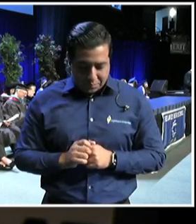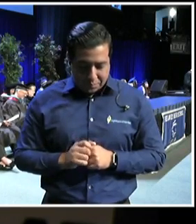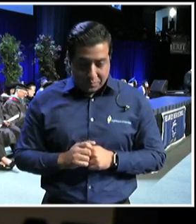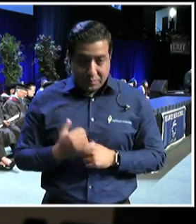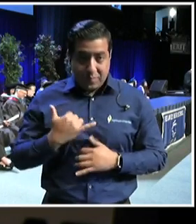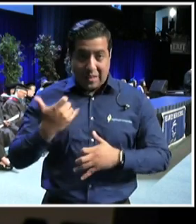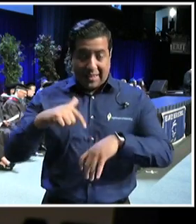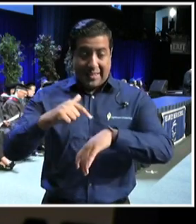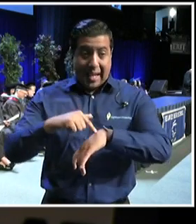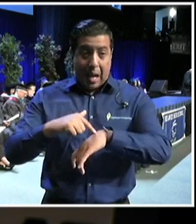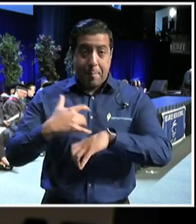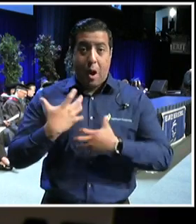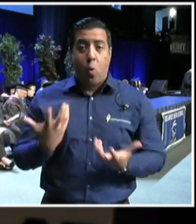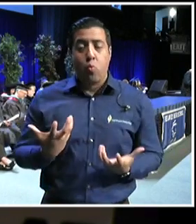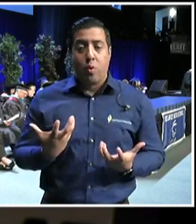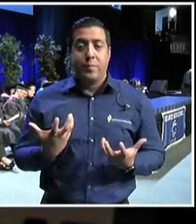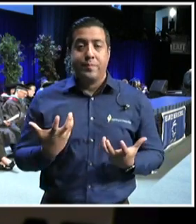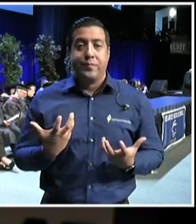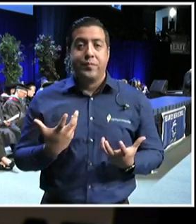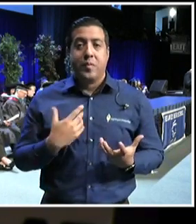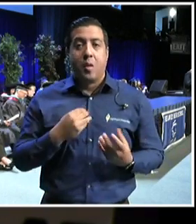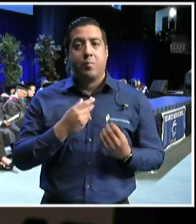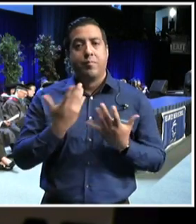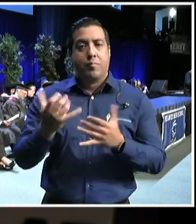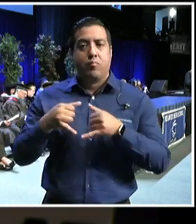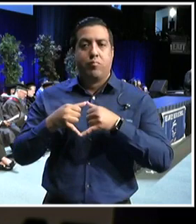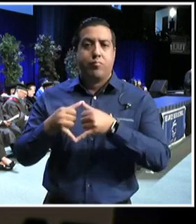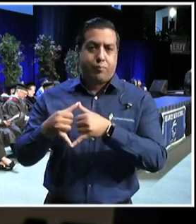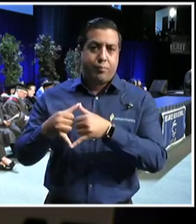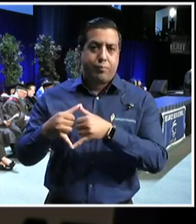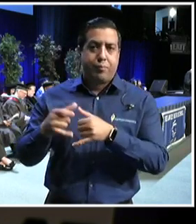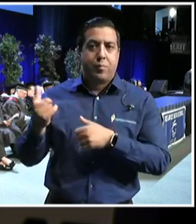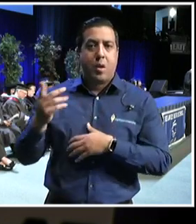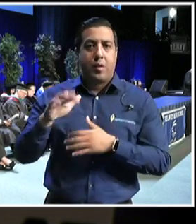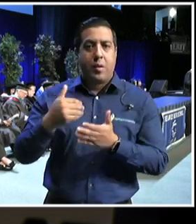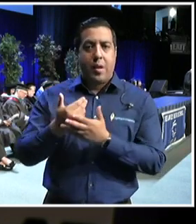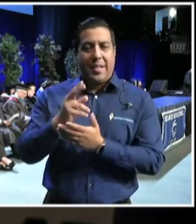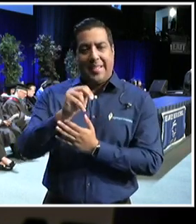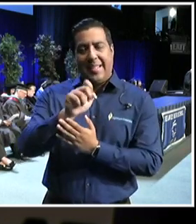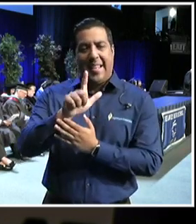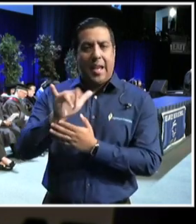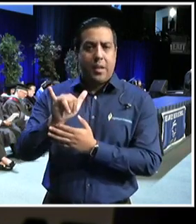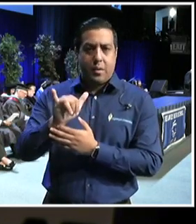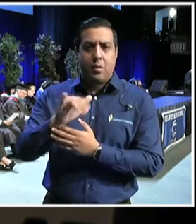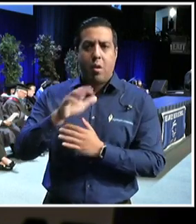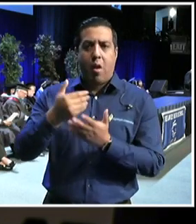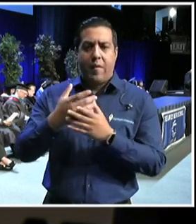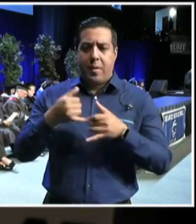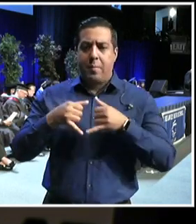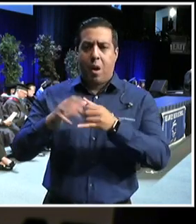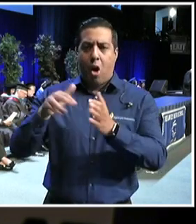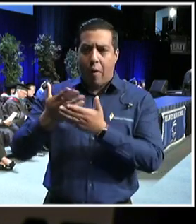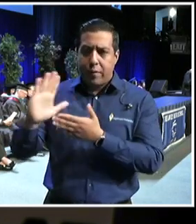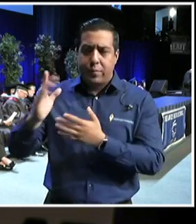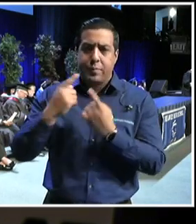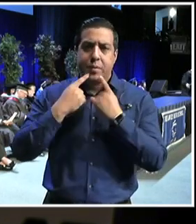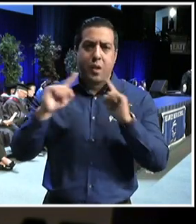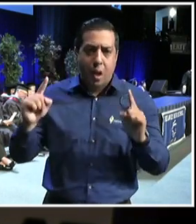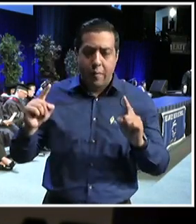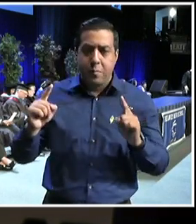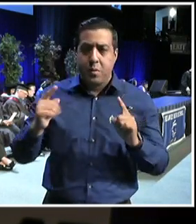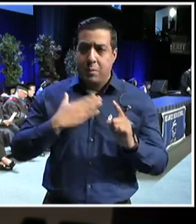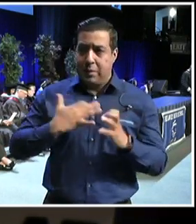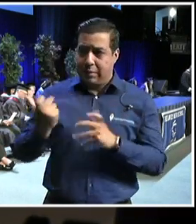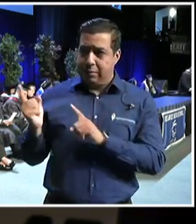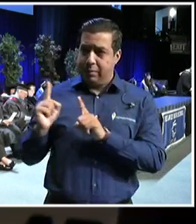At this time, I would like to present our salutatorian, Nally Canales, with a plaque that honors her accomplishments. Nally, will you join